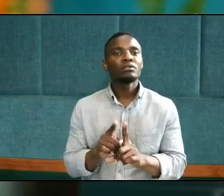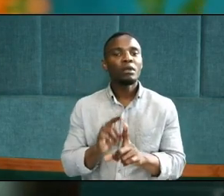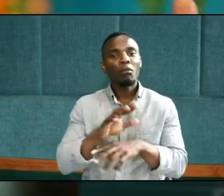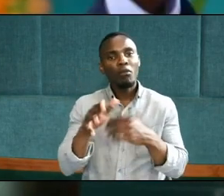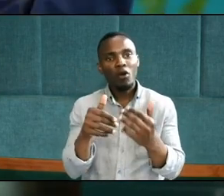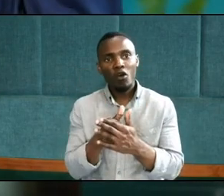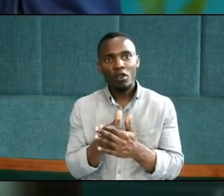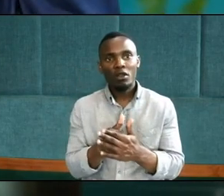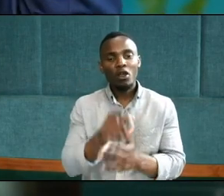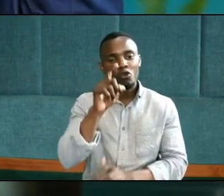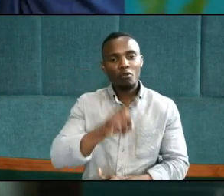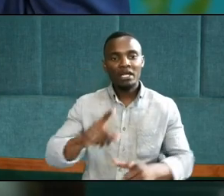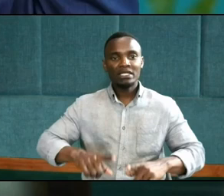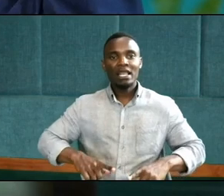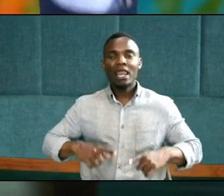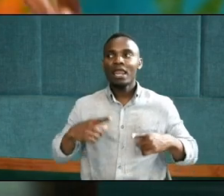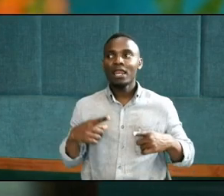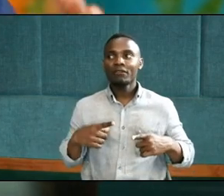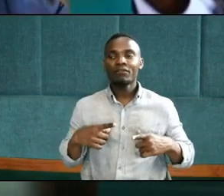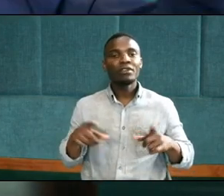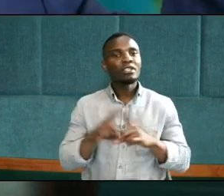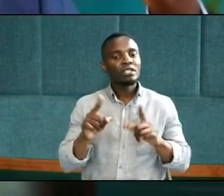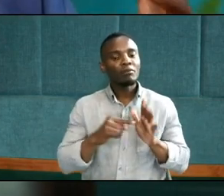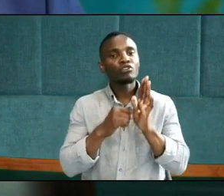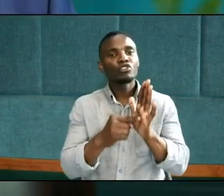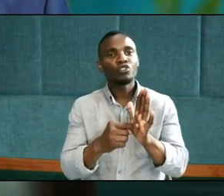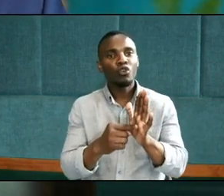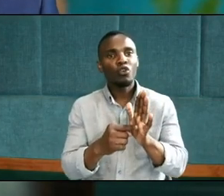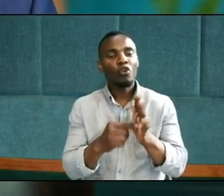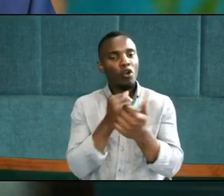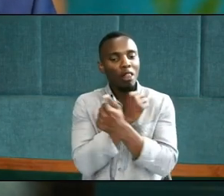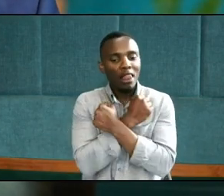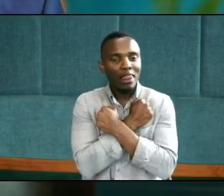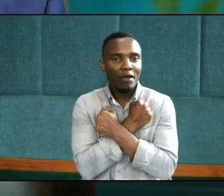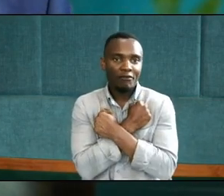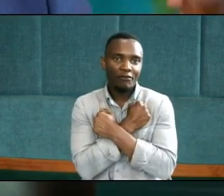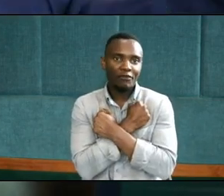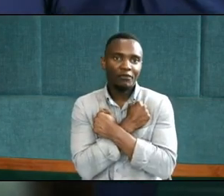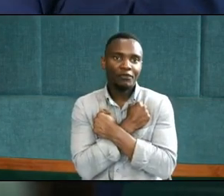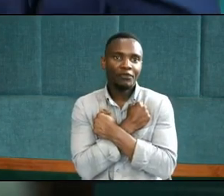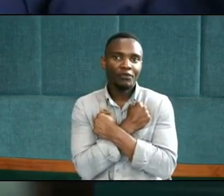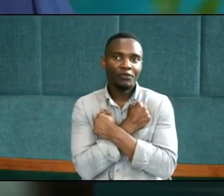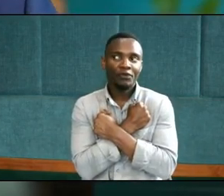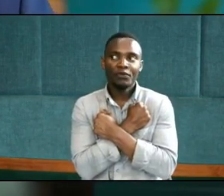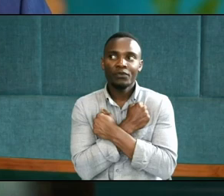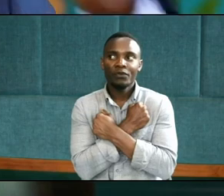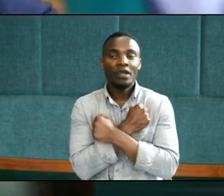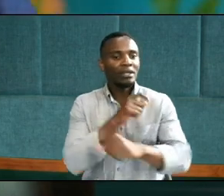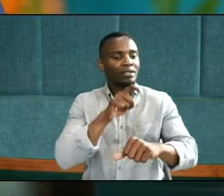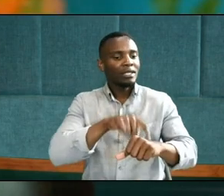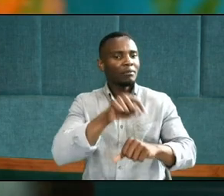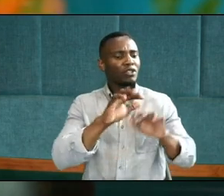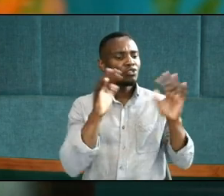abroad, that we need to exercise brotherly love. When this world is so divided